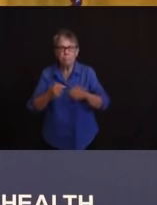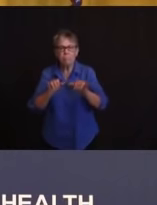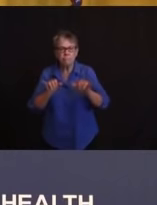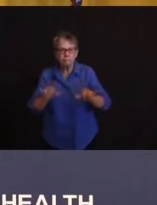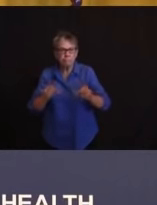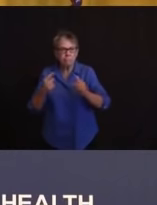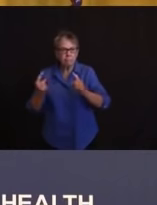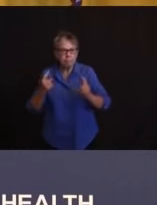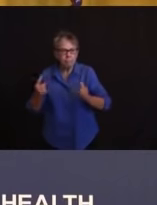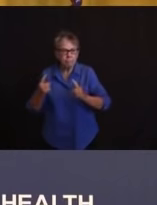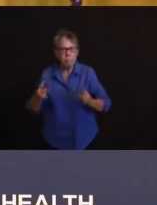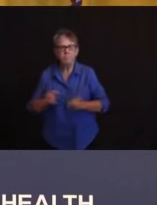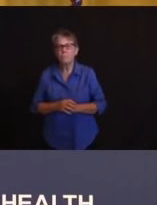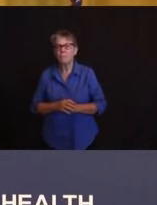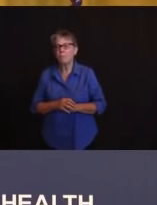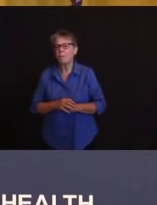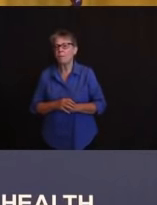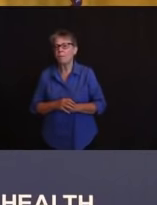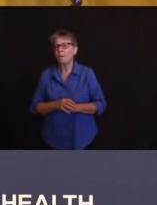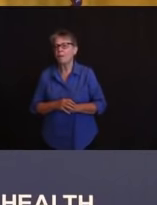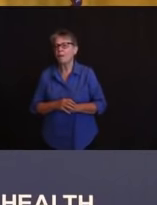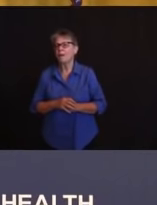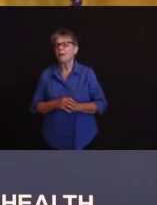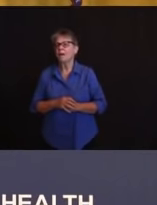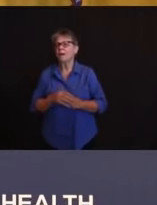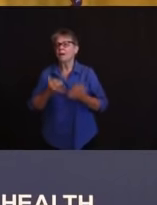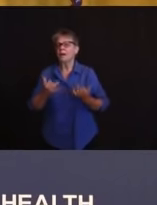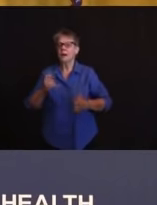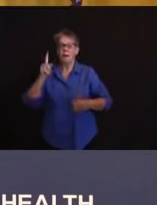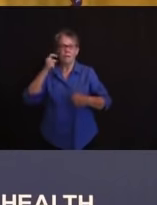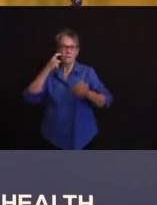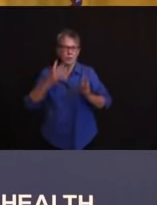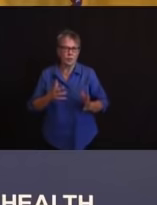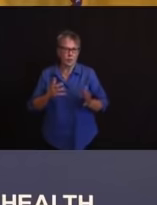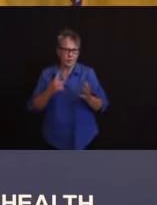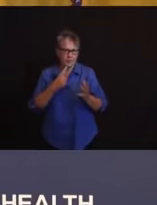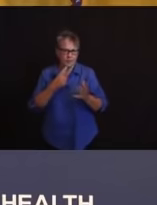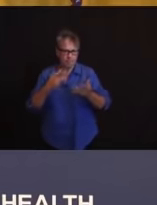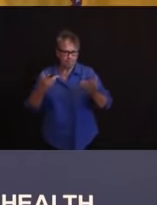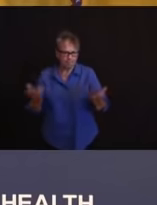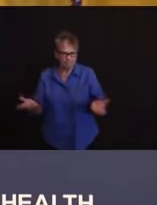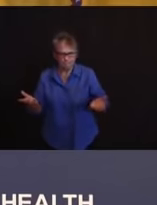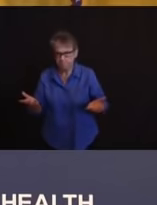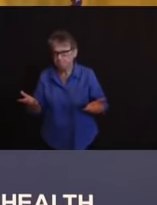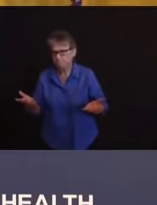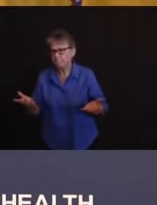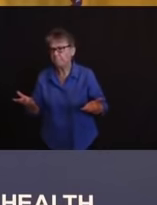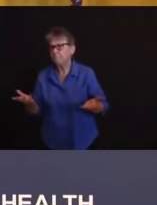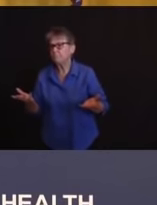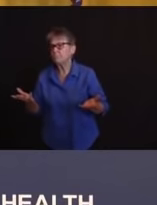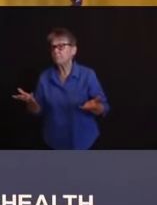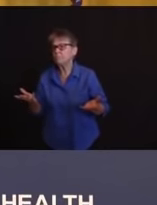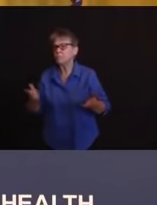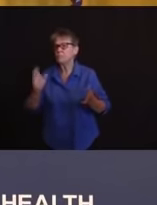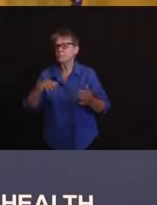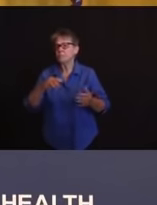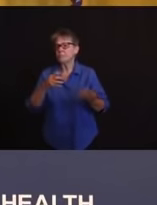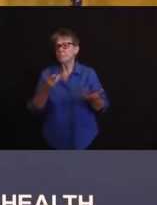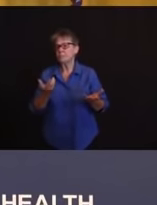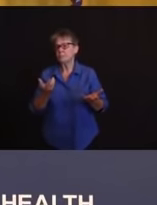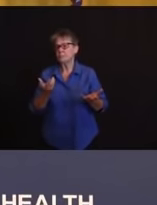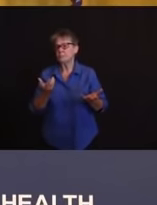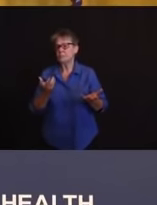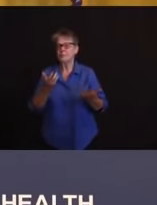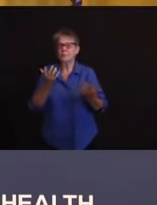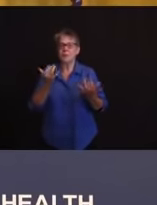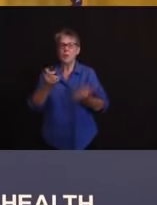folks who have, let's zero in on the category, not just who should get tested, but someone who has